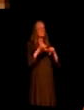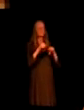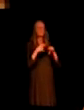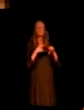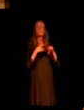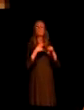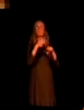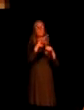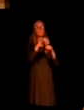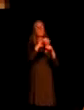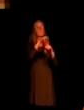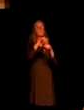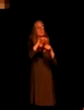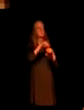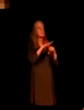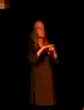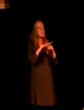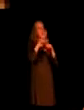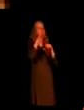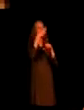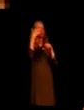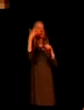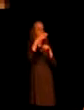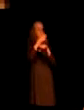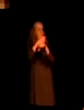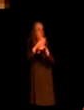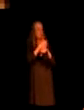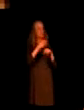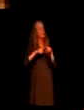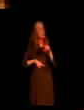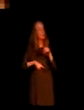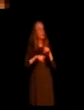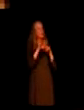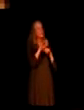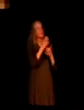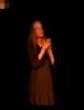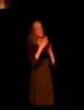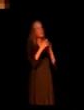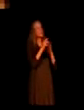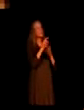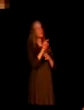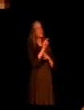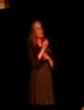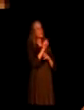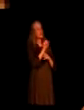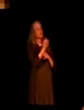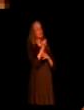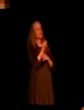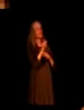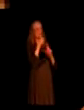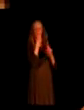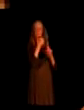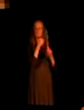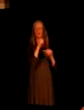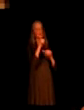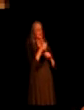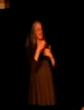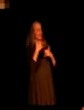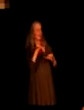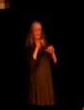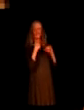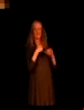station because that was part of human spaceflight. That was another part of NASA, and they didn't let us play with their